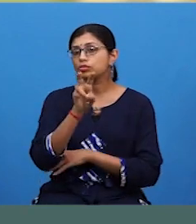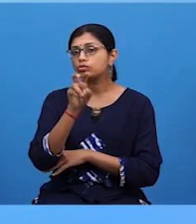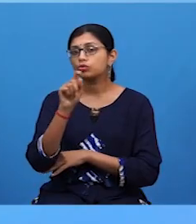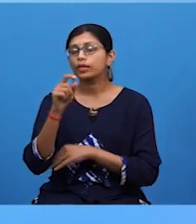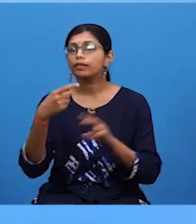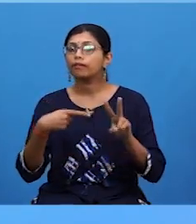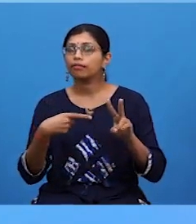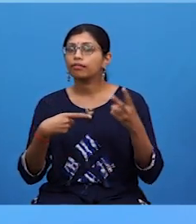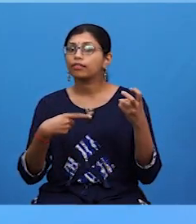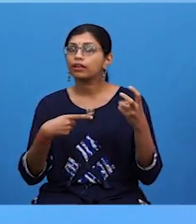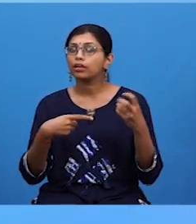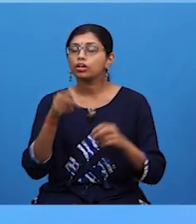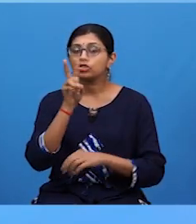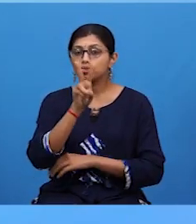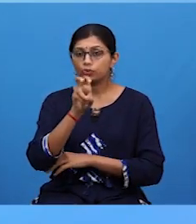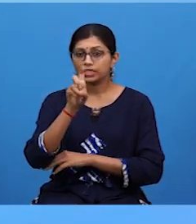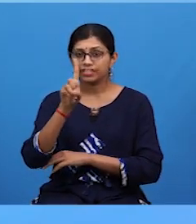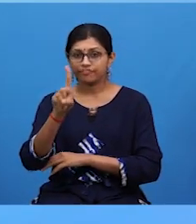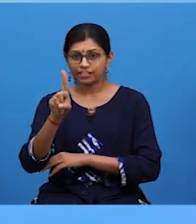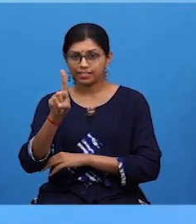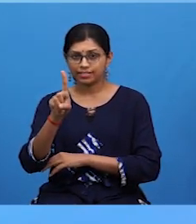have 21st,